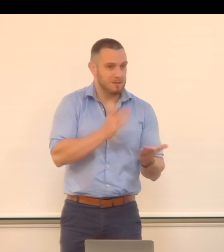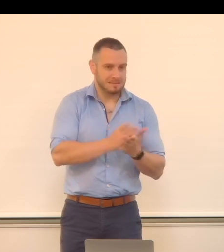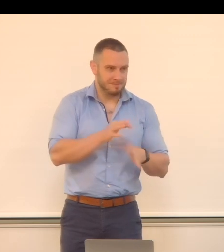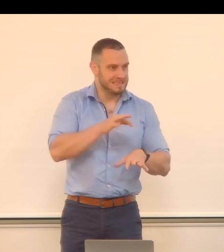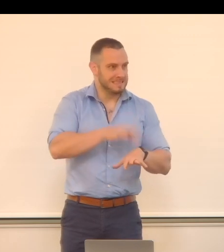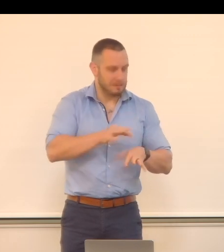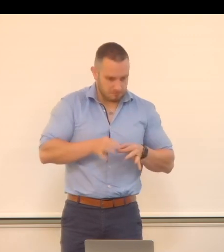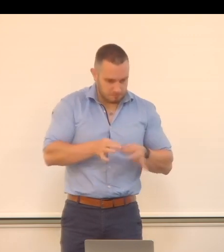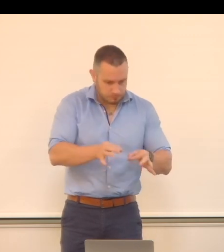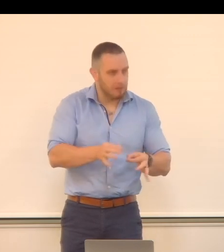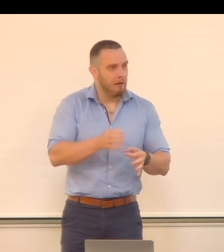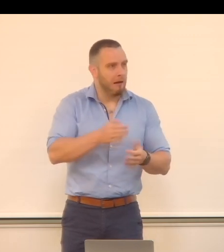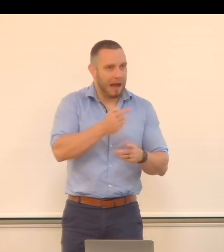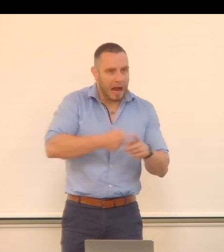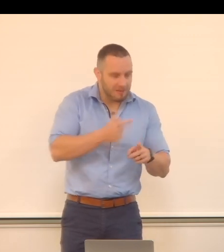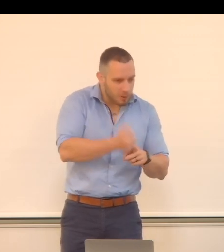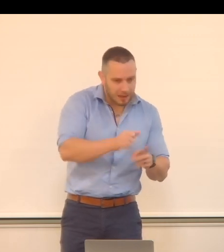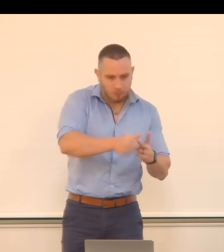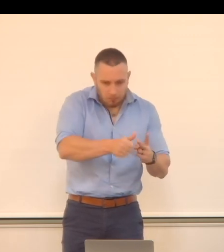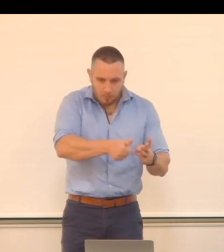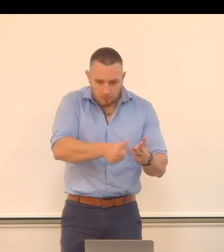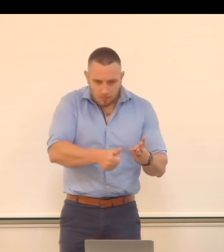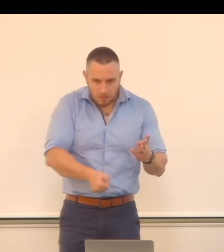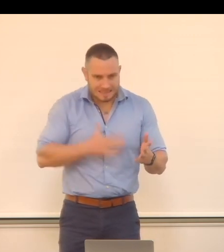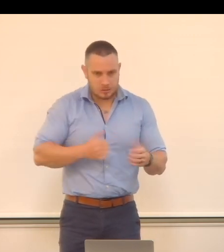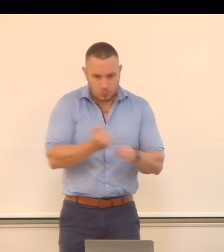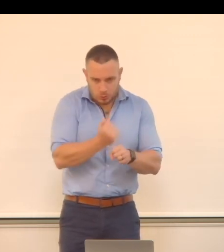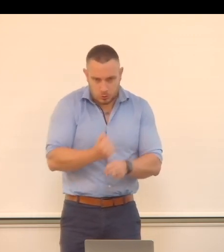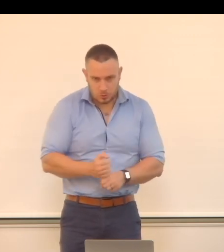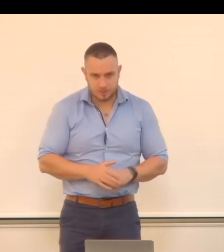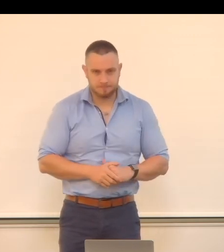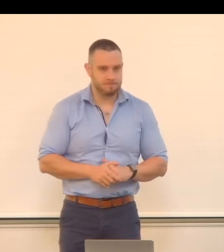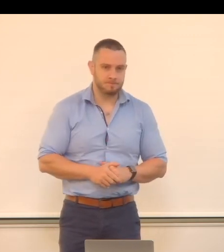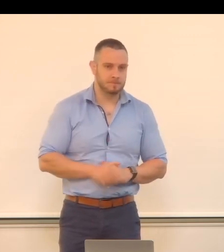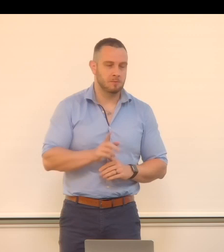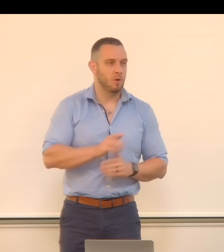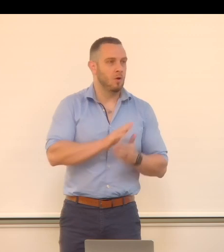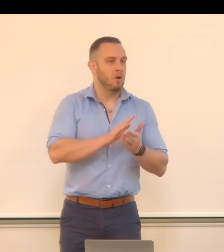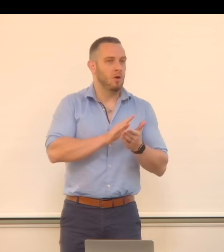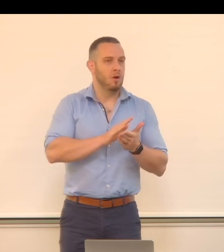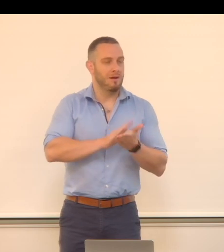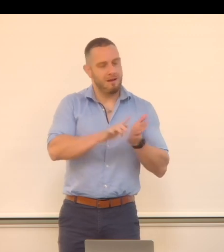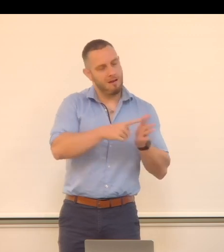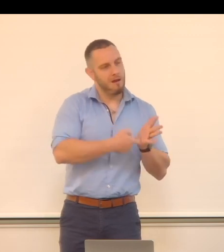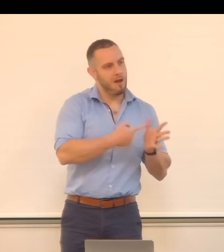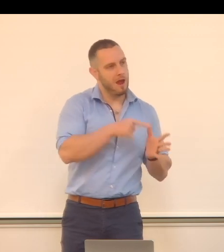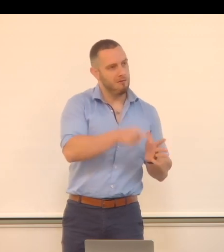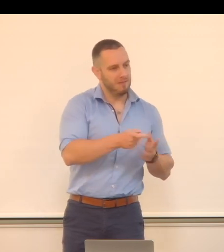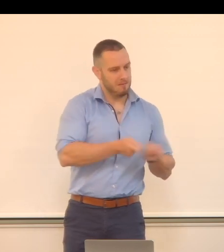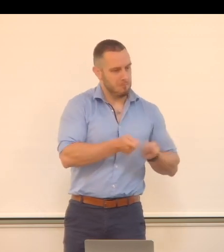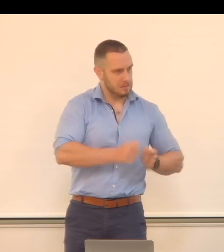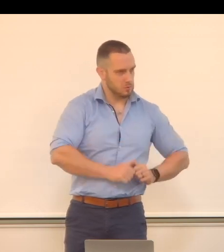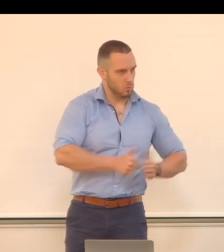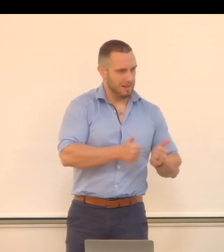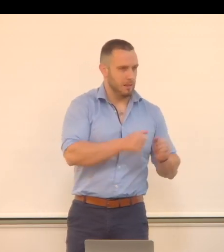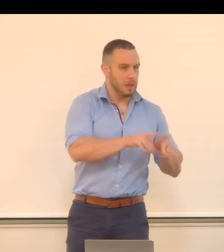to the half an hour just to get the things done they need to get done. But at HERA, they were managing more like